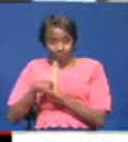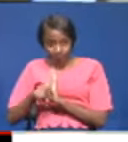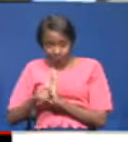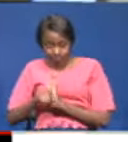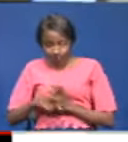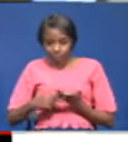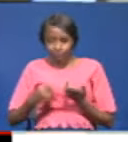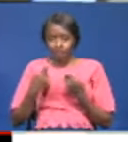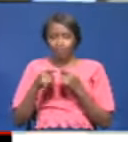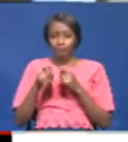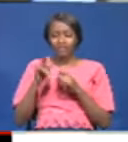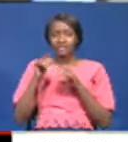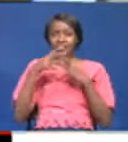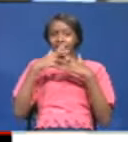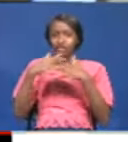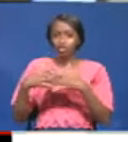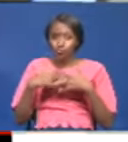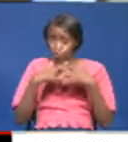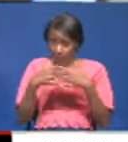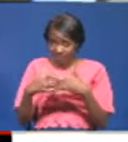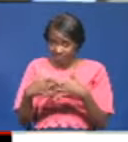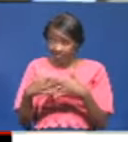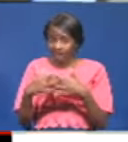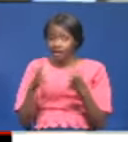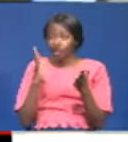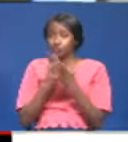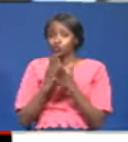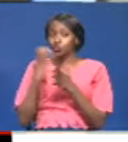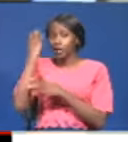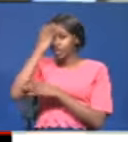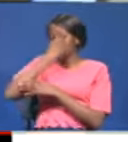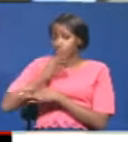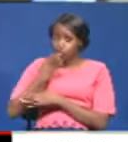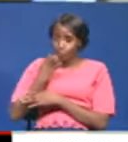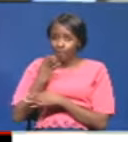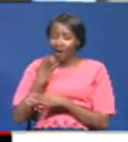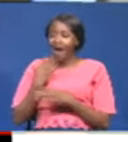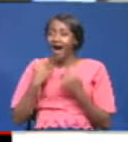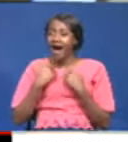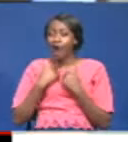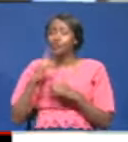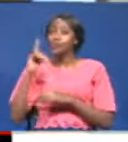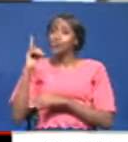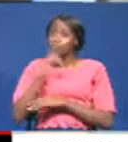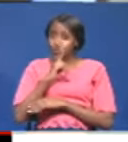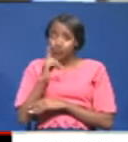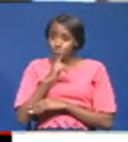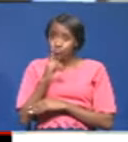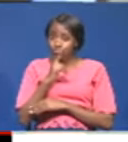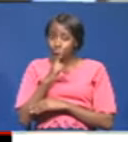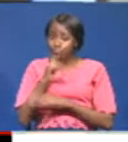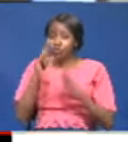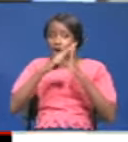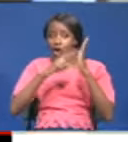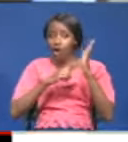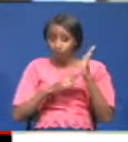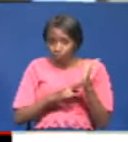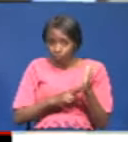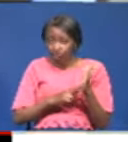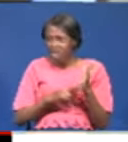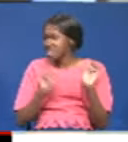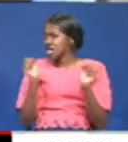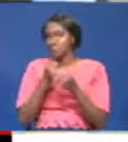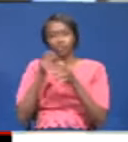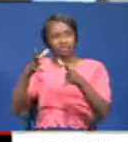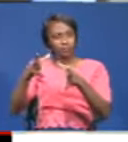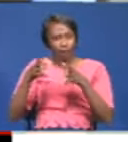U.S., in the U.S. and in Europe, there are very stringent measures in place, what you call content moderation. They will not allow those